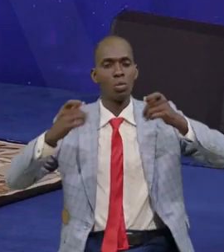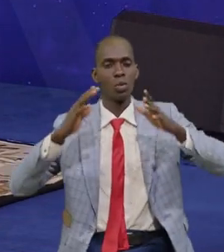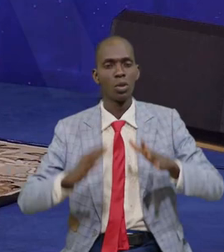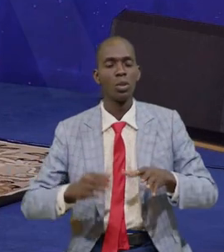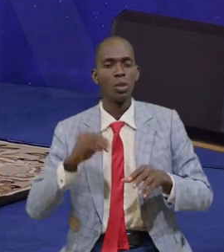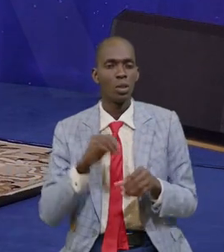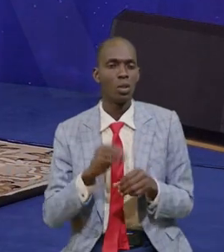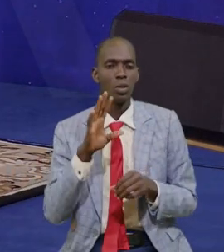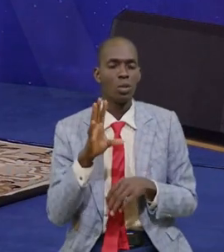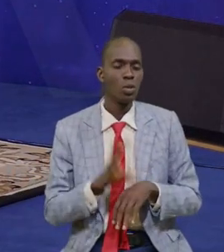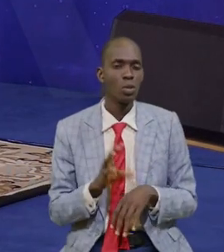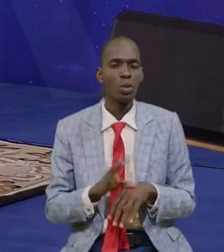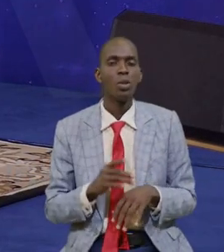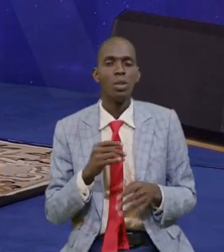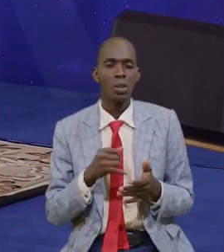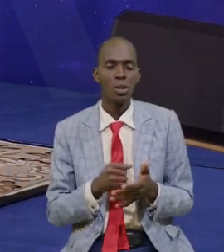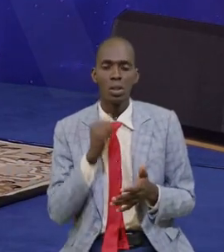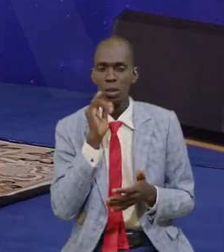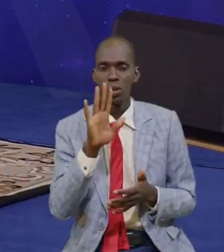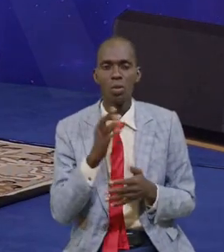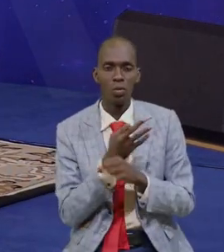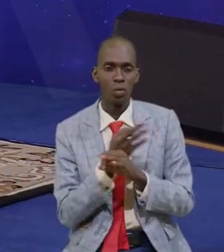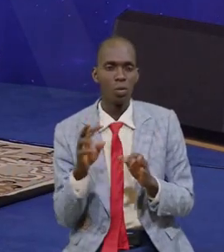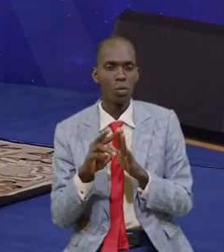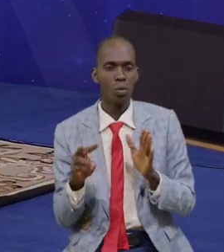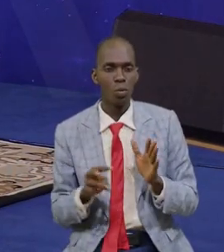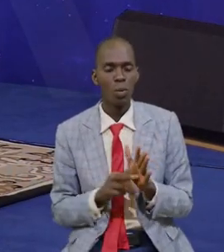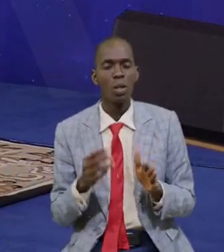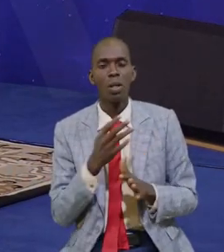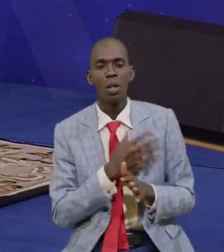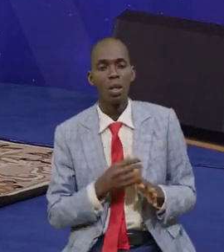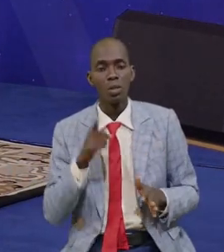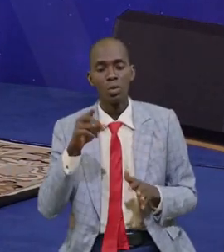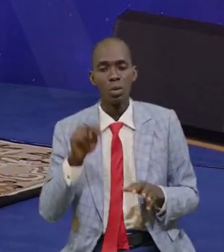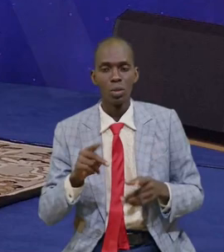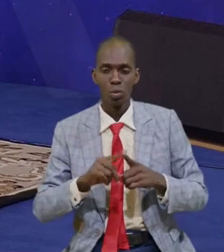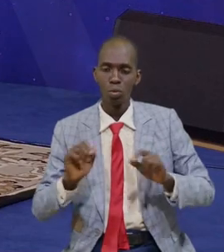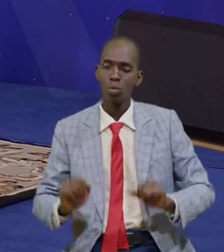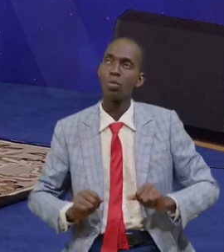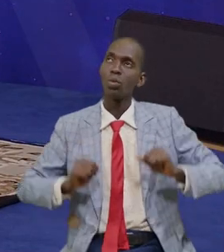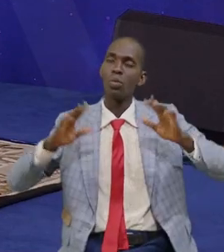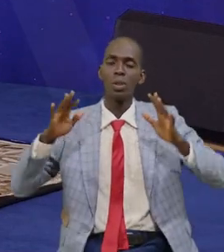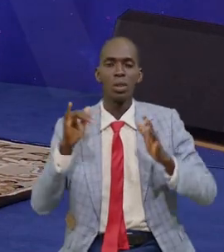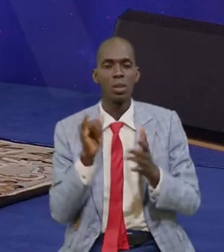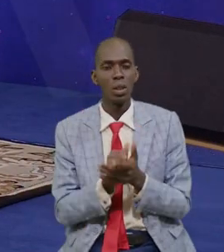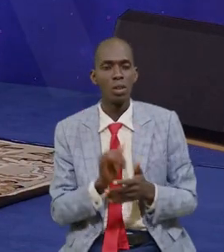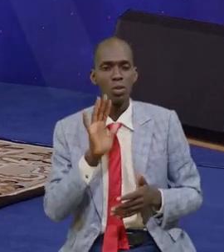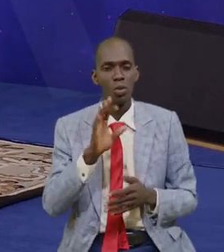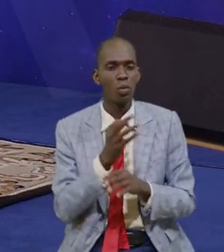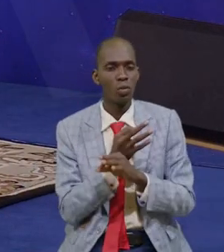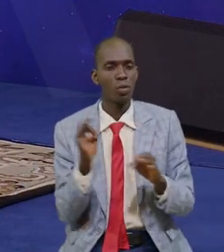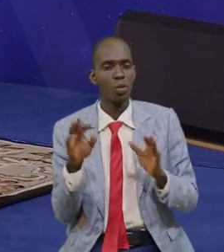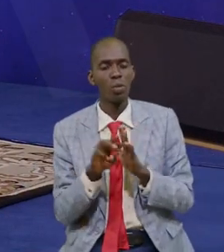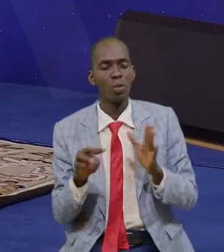And we need to subdue that free will. No, I will not do that. I'm a child of God, I will not go that direction.